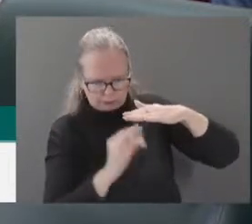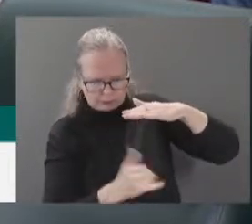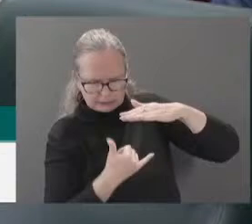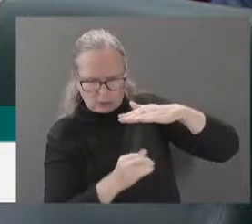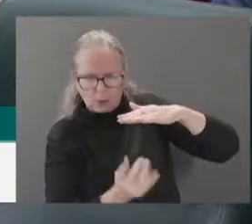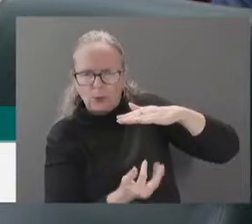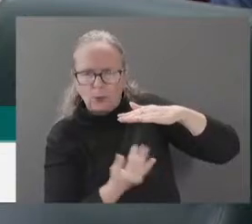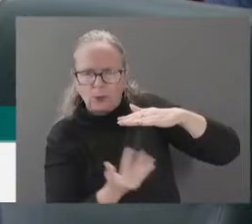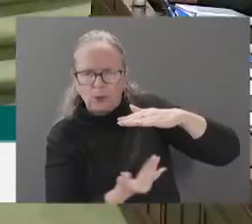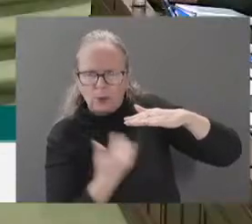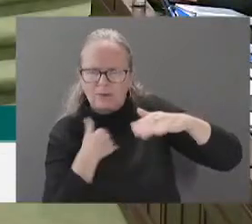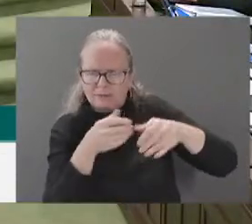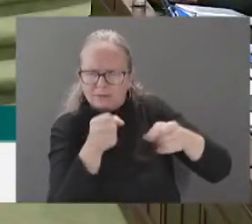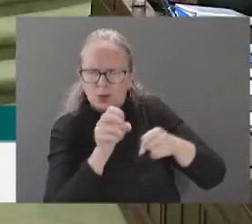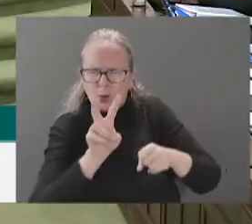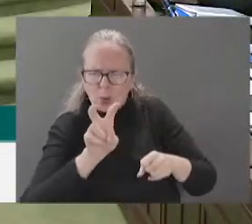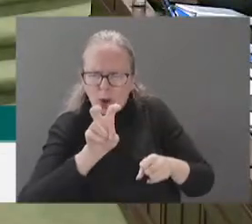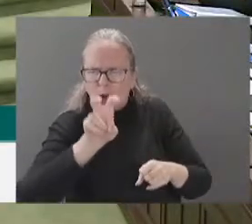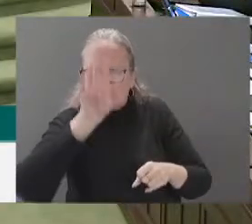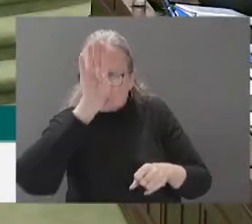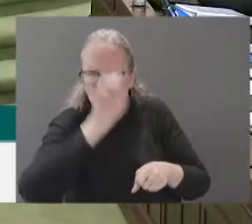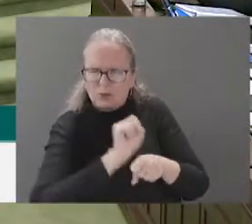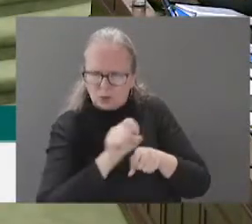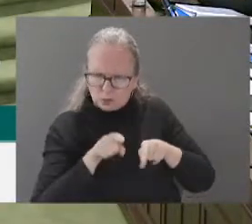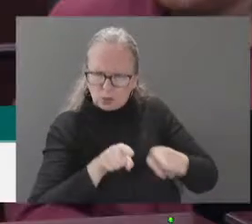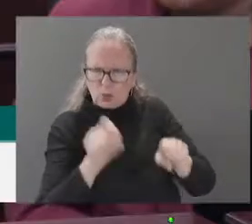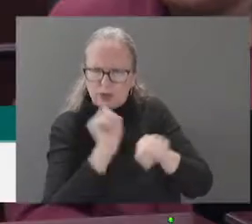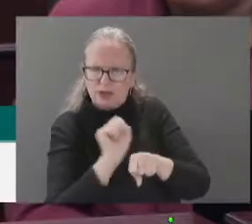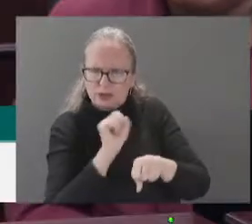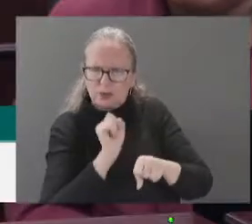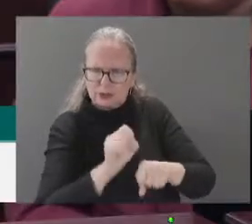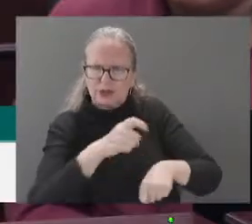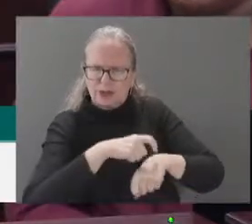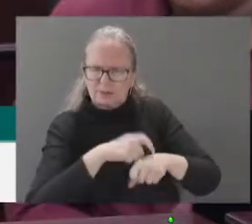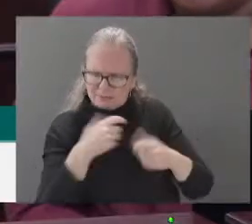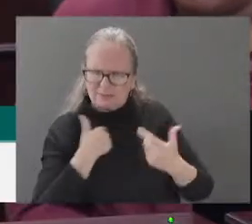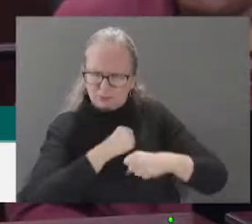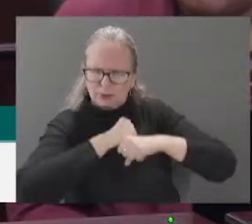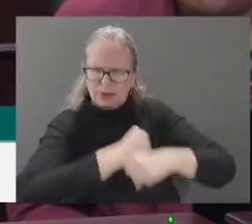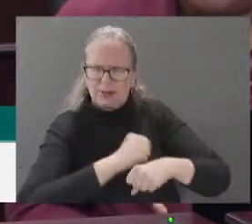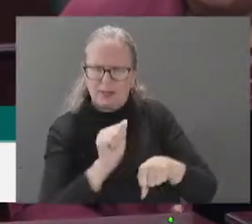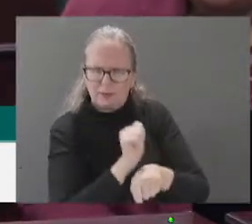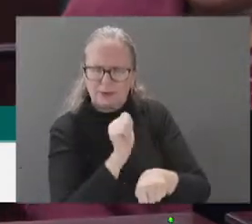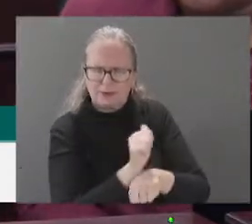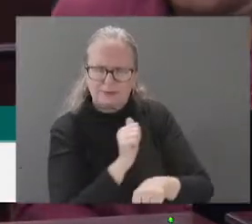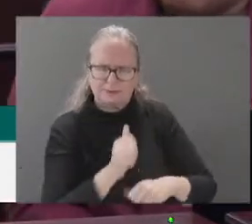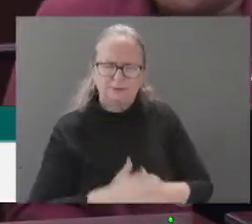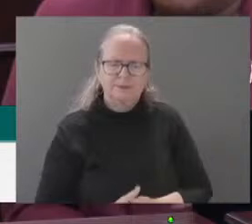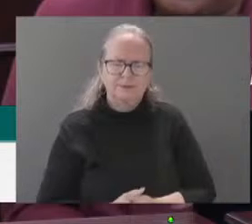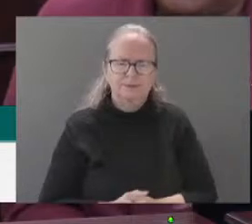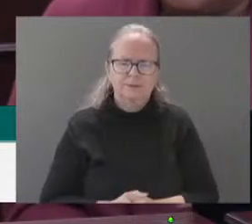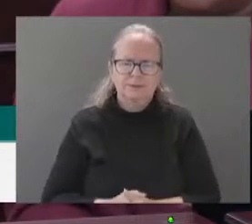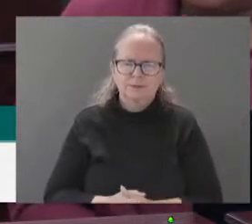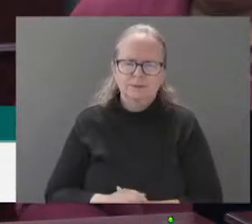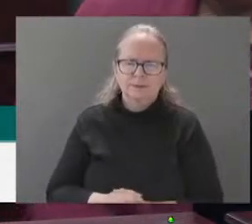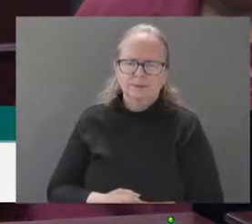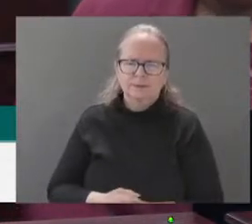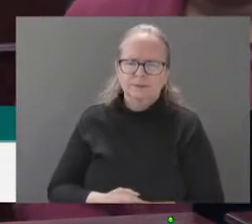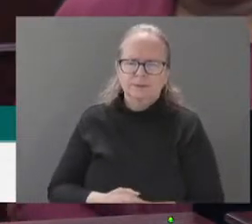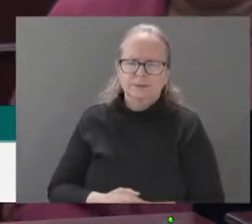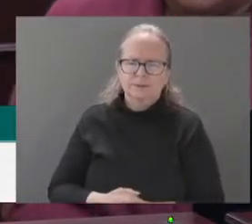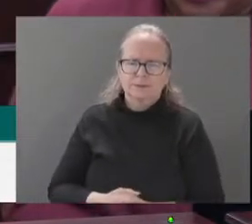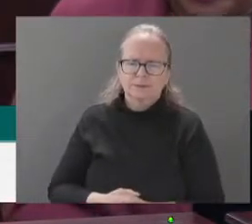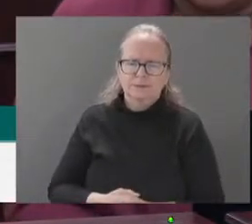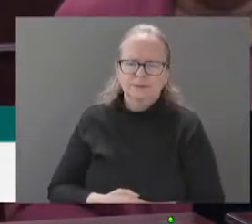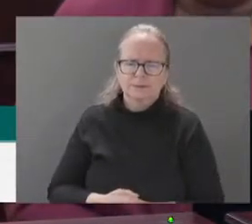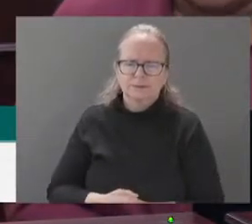protecting urns member Fred Beverly CL given that Wildland firefighters are exposed to all kinds